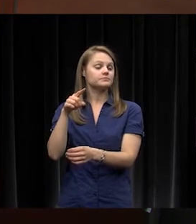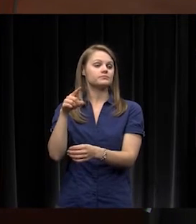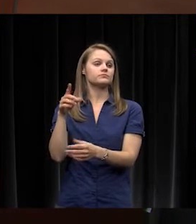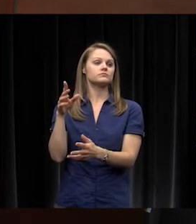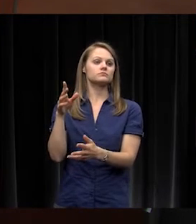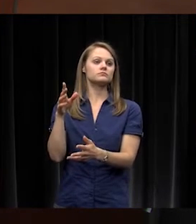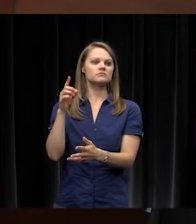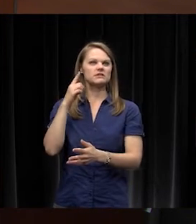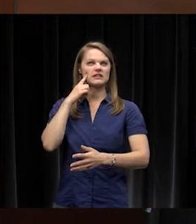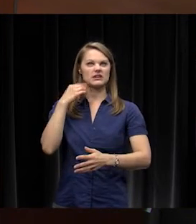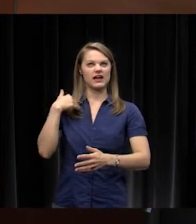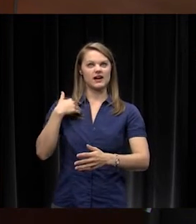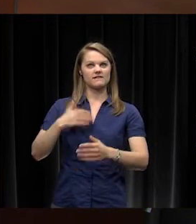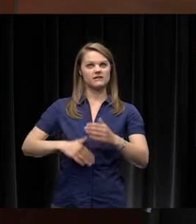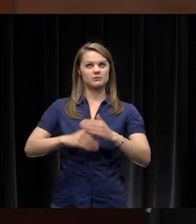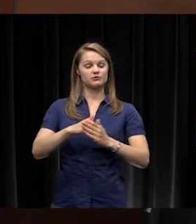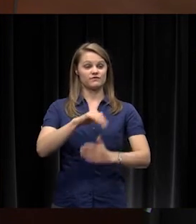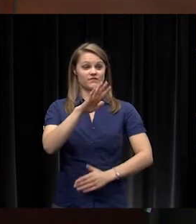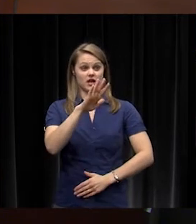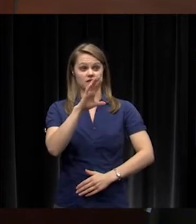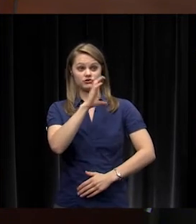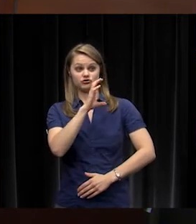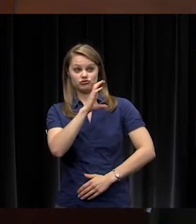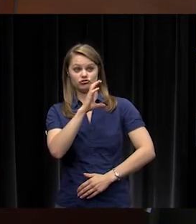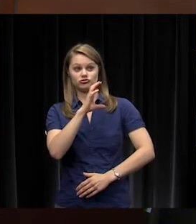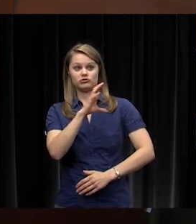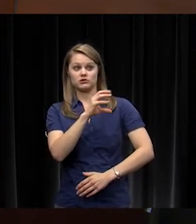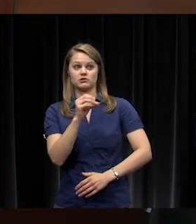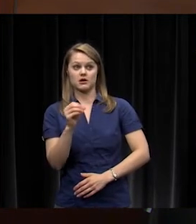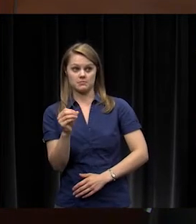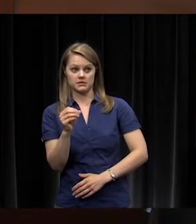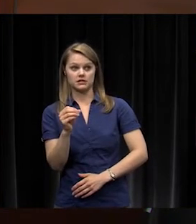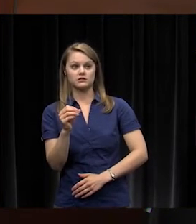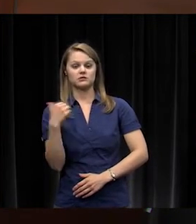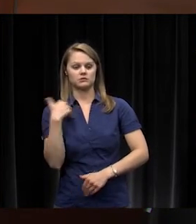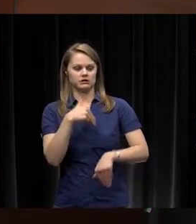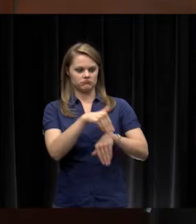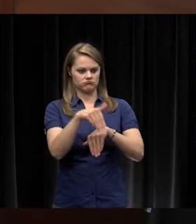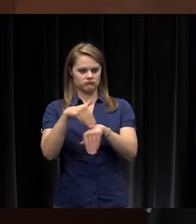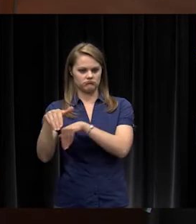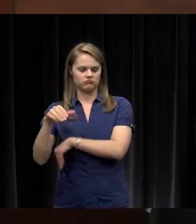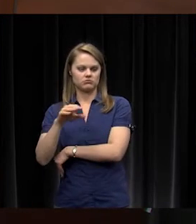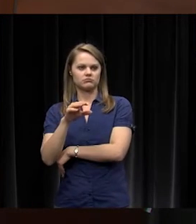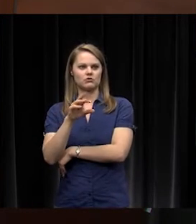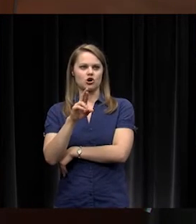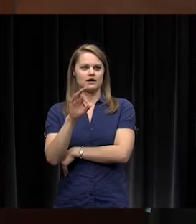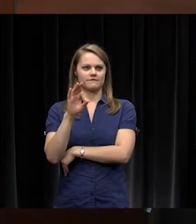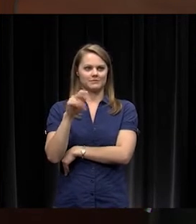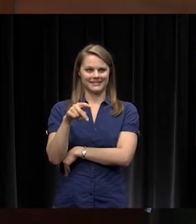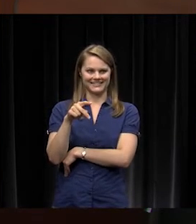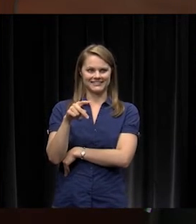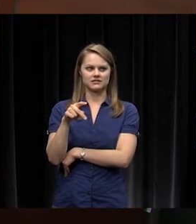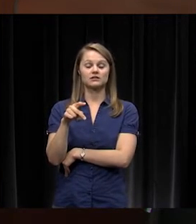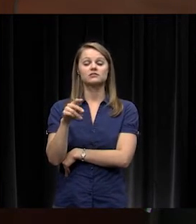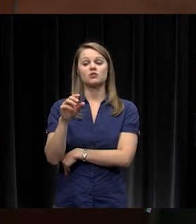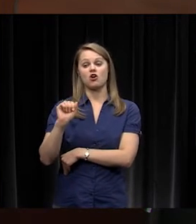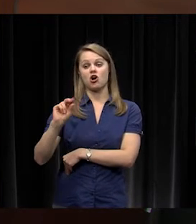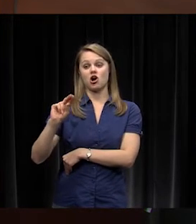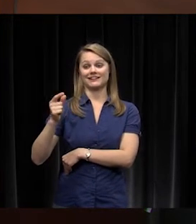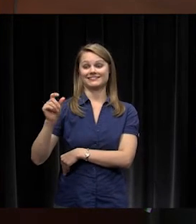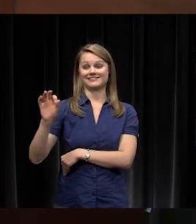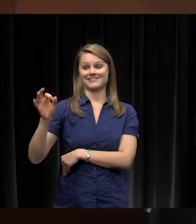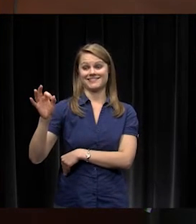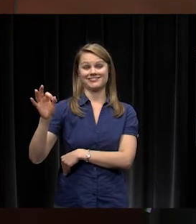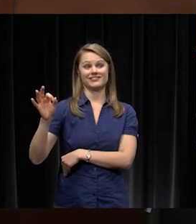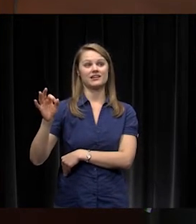I think we have as many as five search firms that we sent out our RFPs to. On August 9th, that selection committee will bring that down